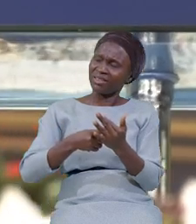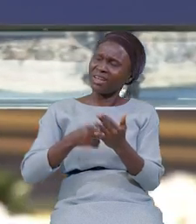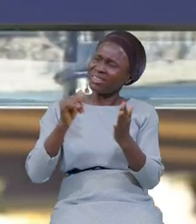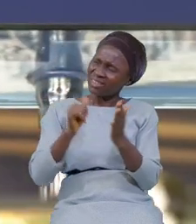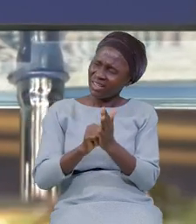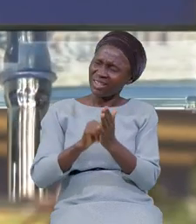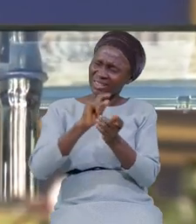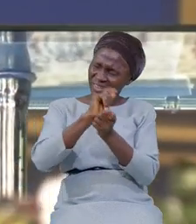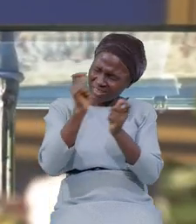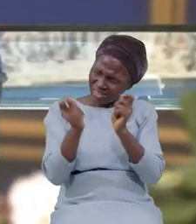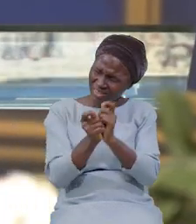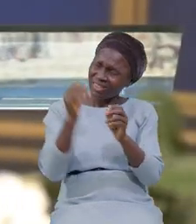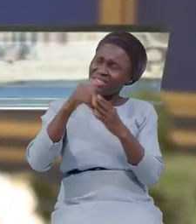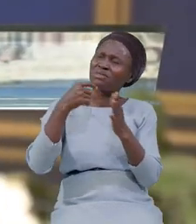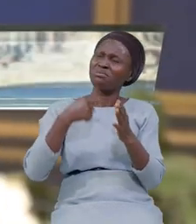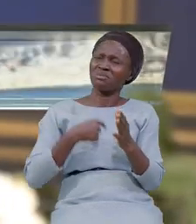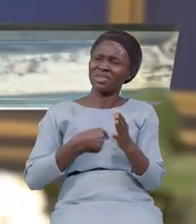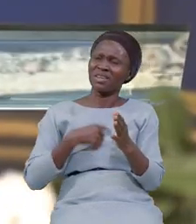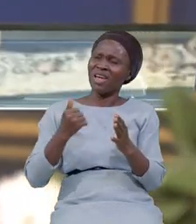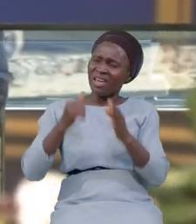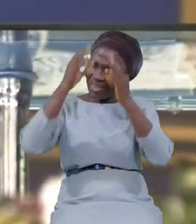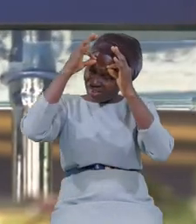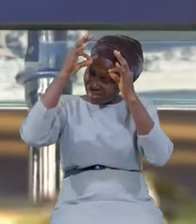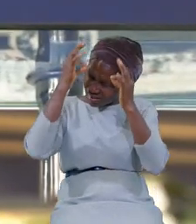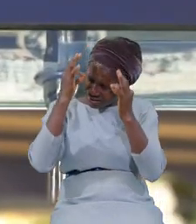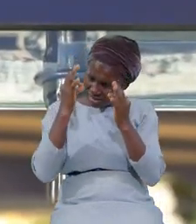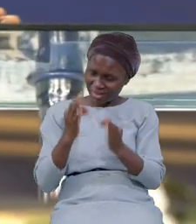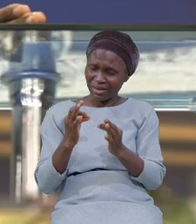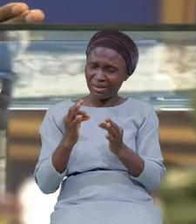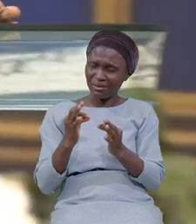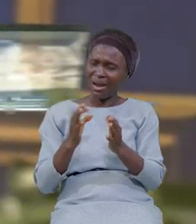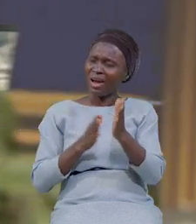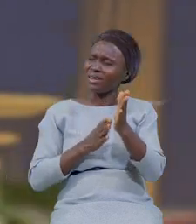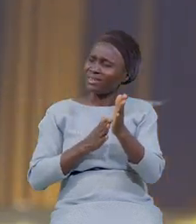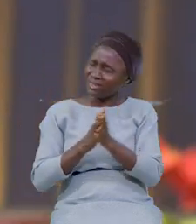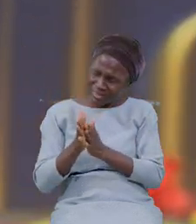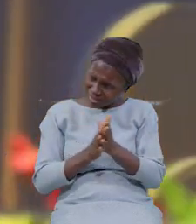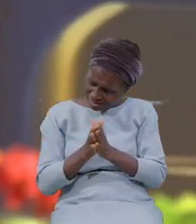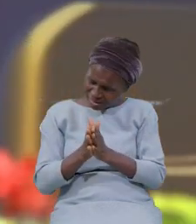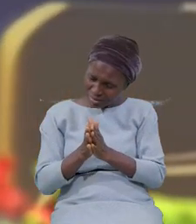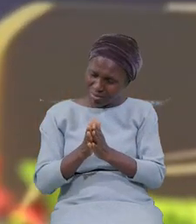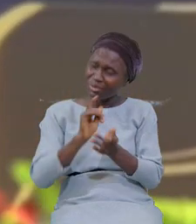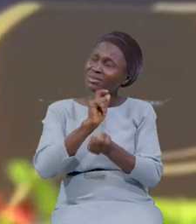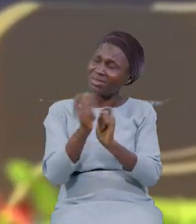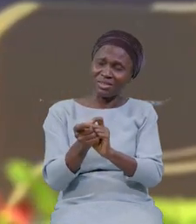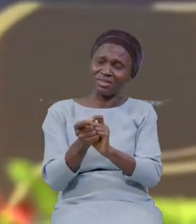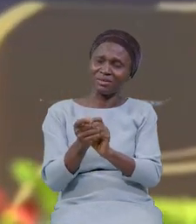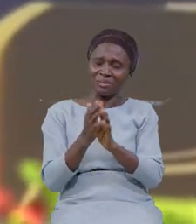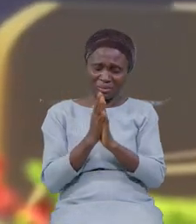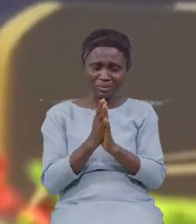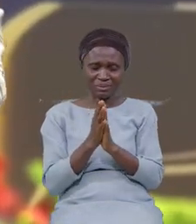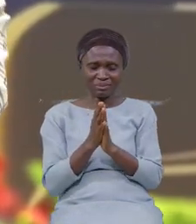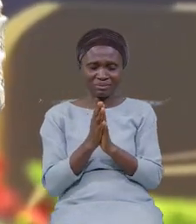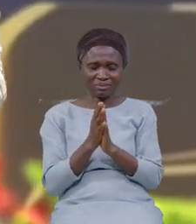A determined change. The desirable change. Almighty God, we thank